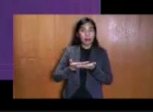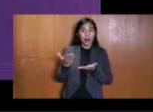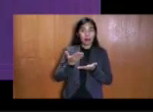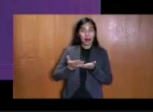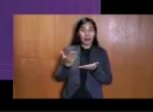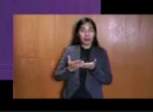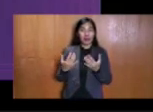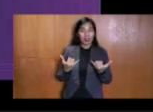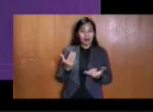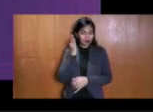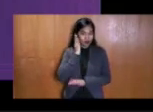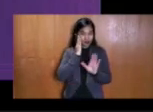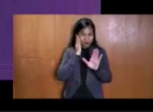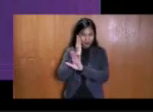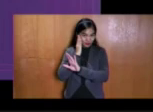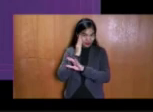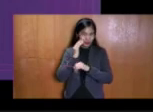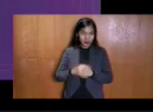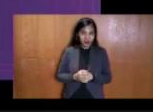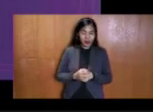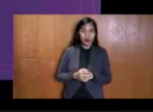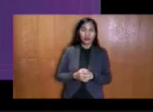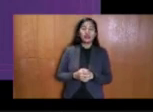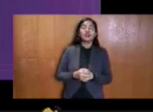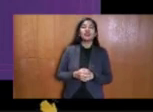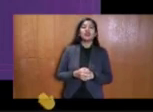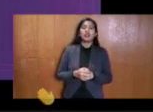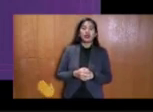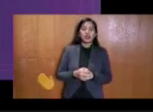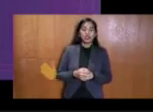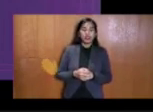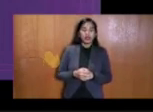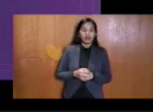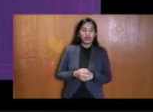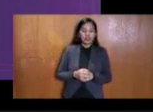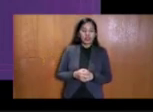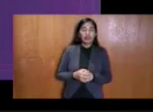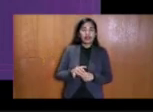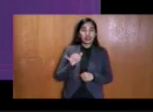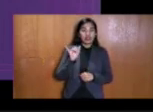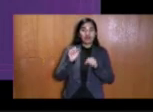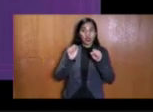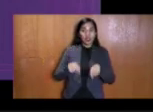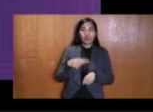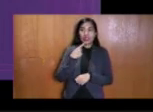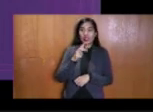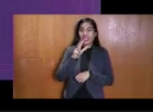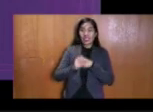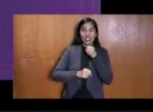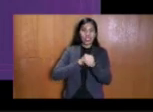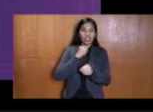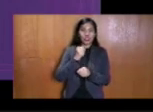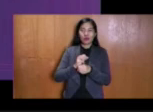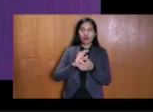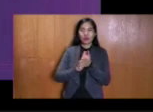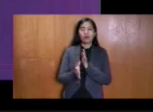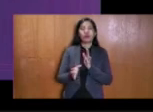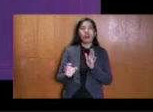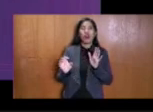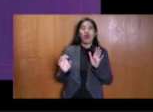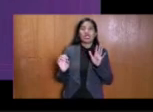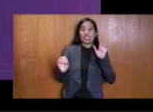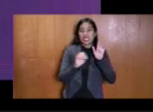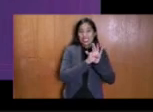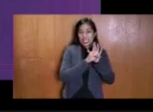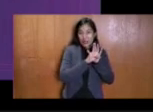speak right now? And it's something that you can say in 3 years, the book value is zero. So